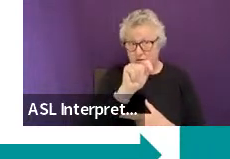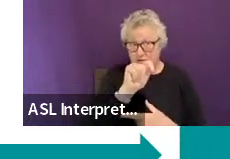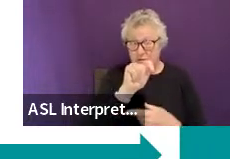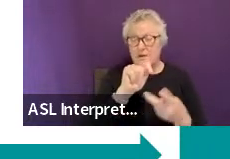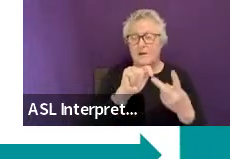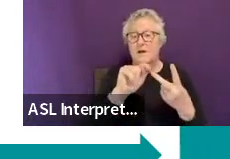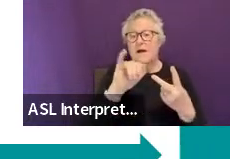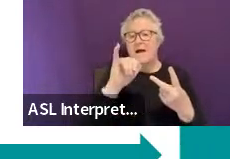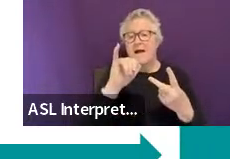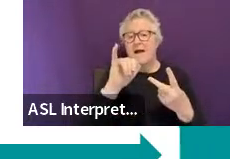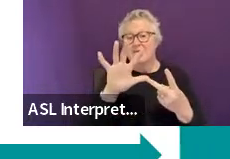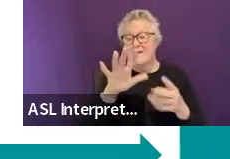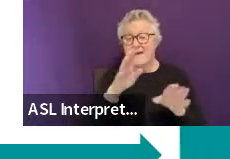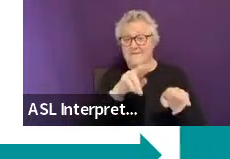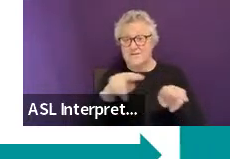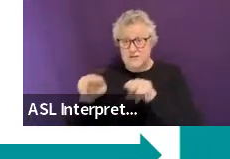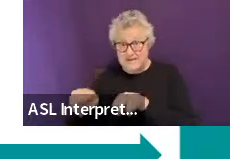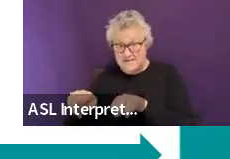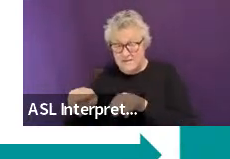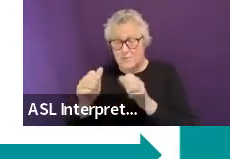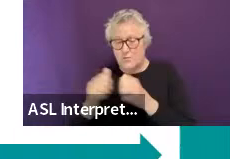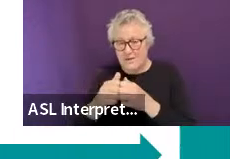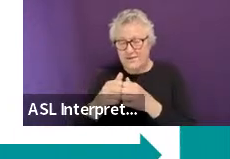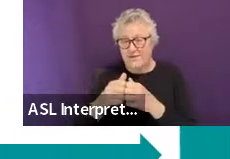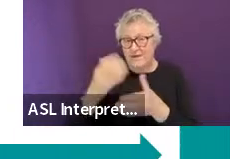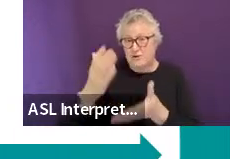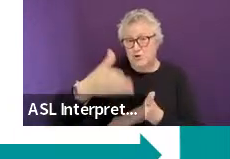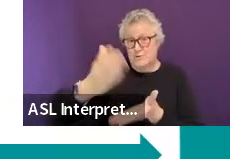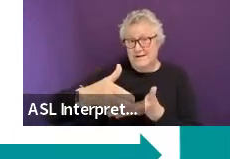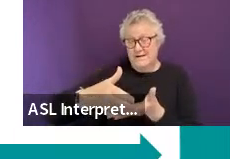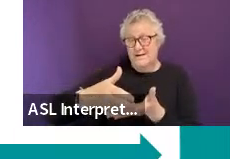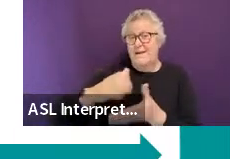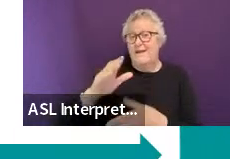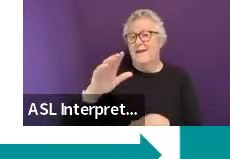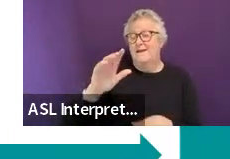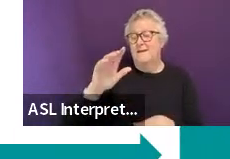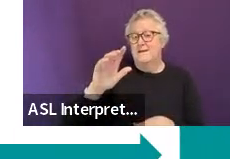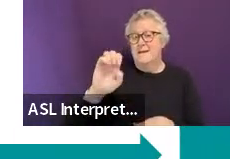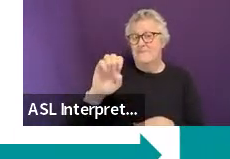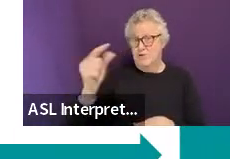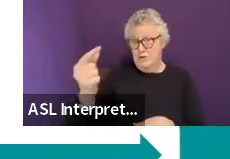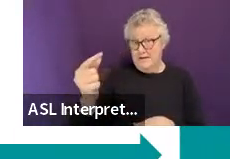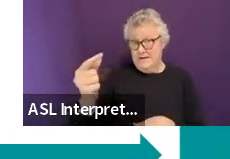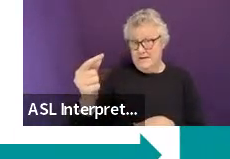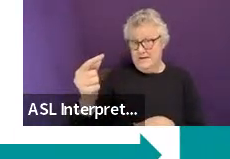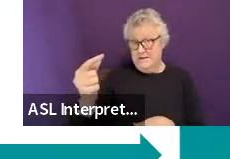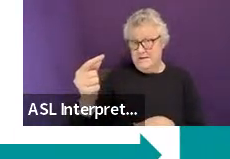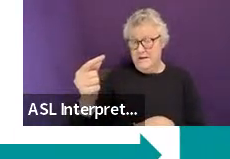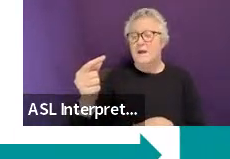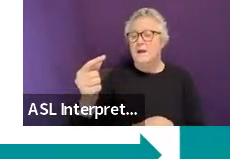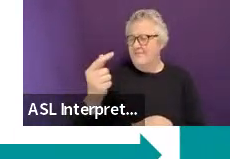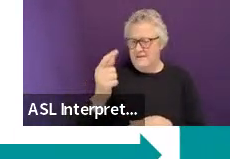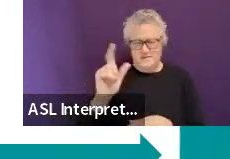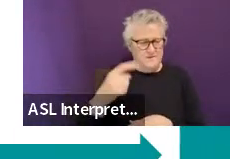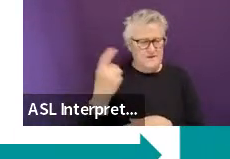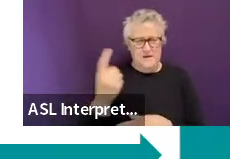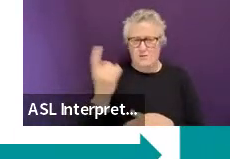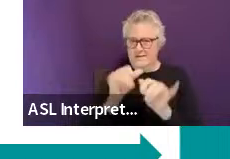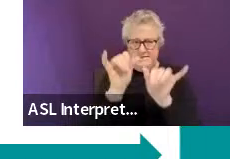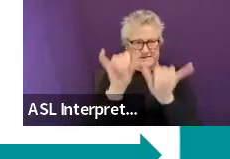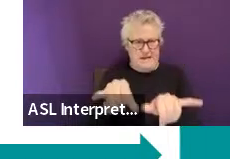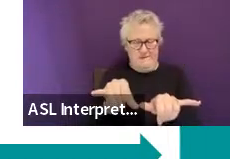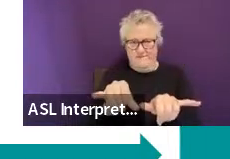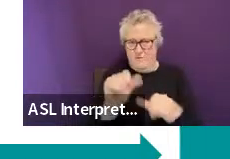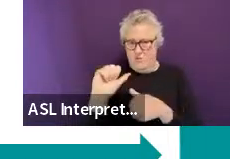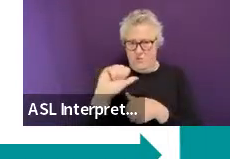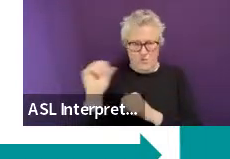adjacent, with an IBR terminus at Evergreen as something that stays constant through all these scenarios. That